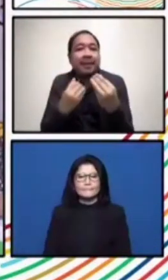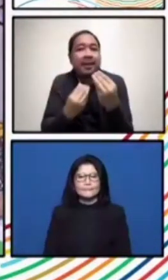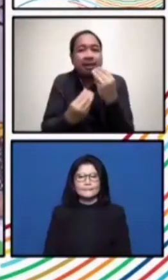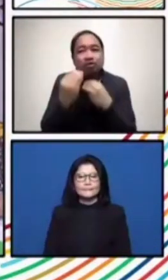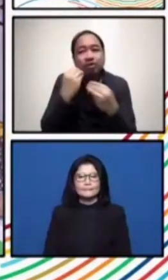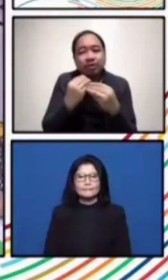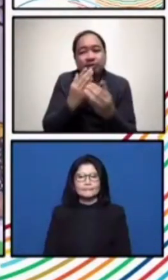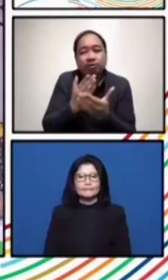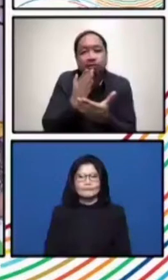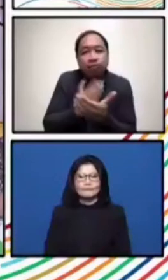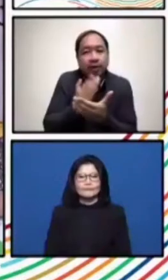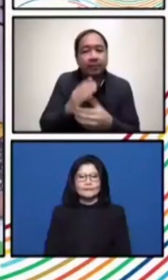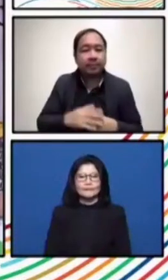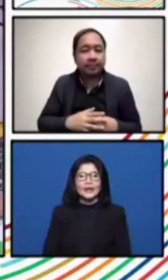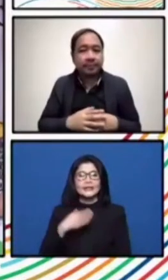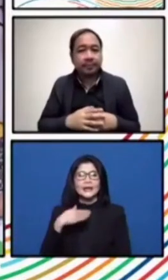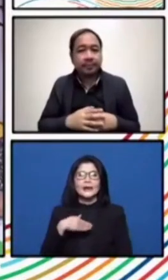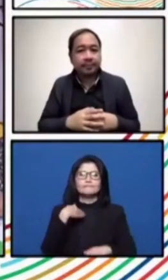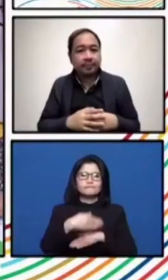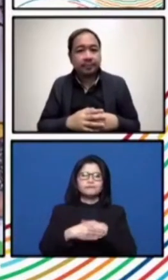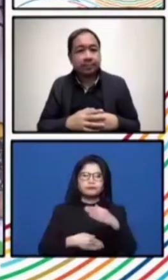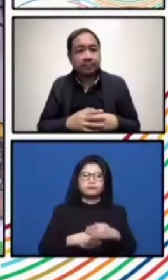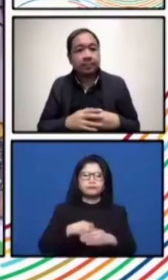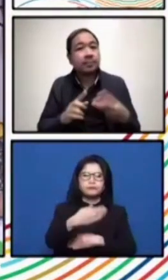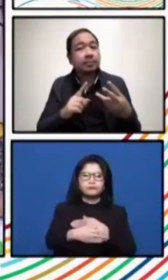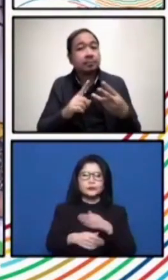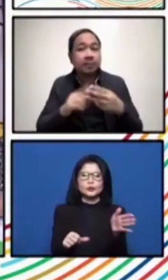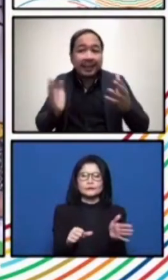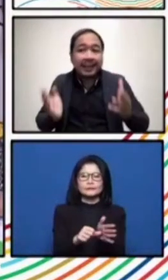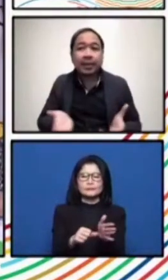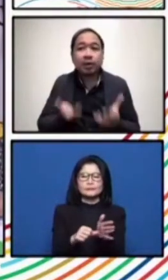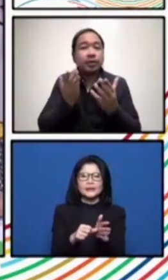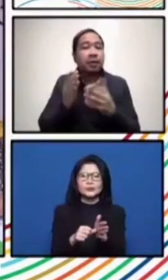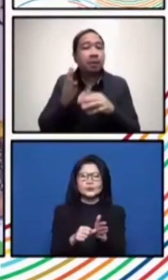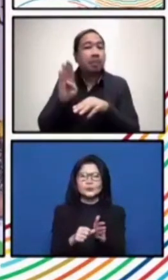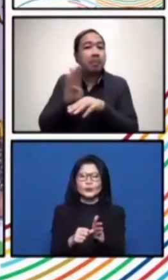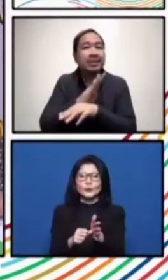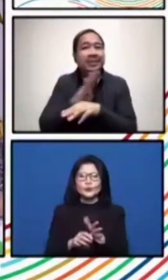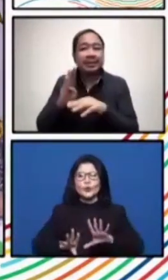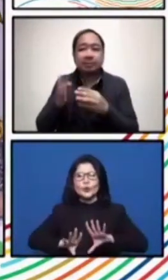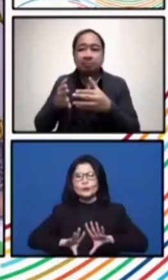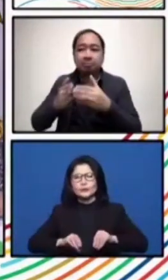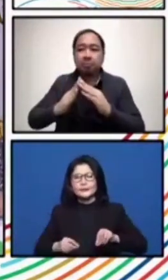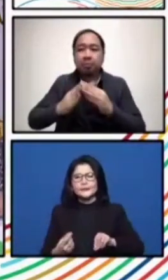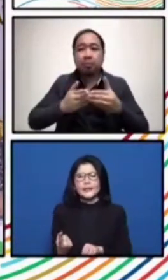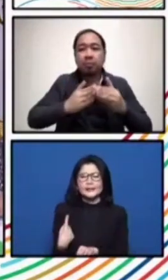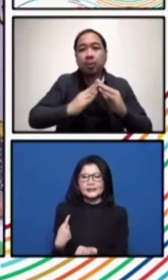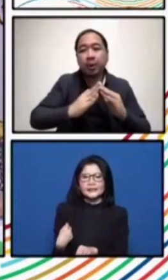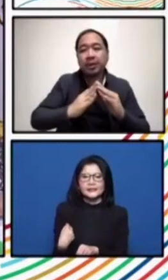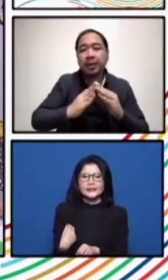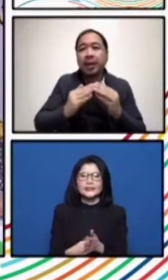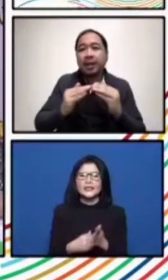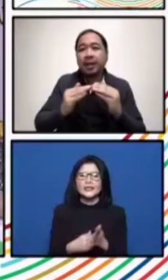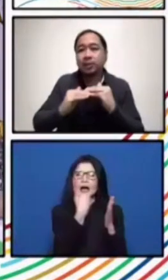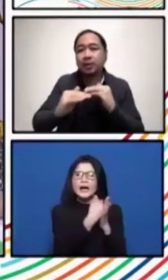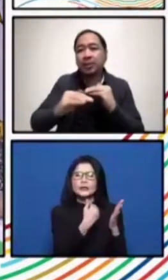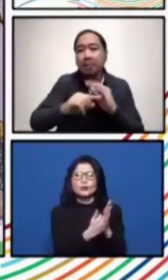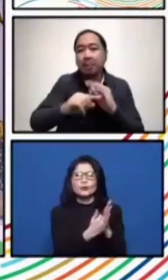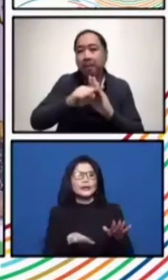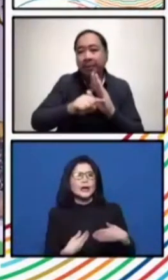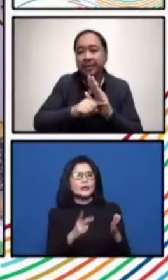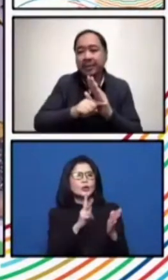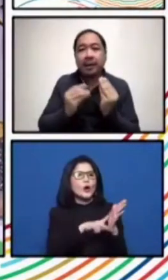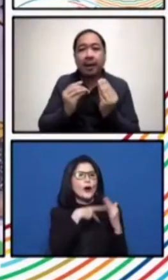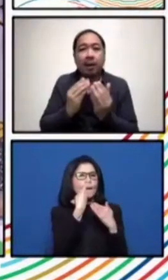measures for killing entrepreneurship sustainable policies and programs are being implemented for ensuring